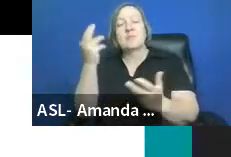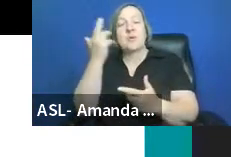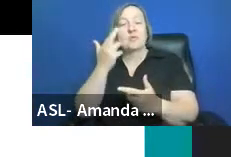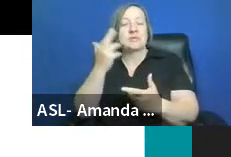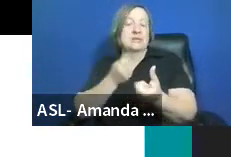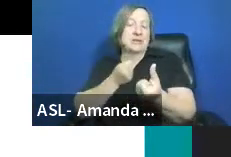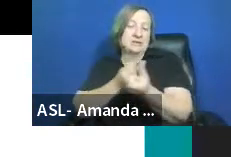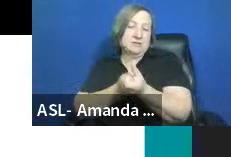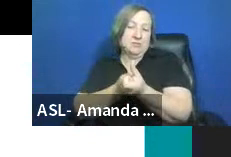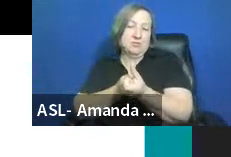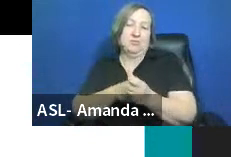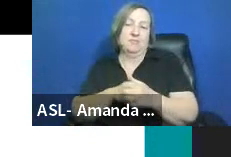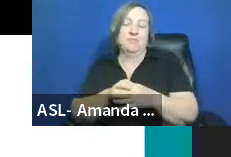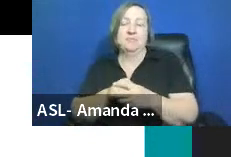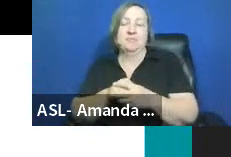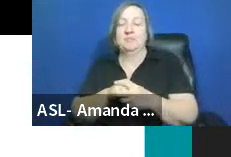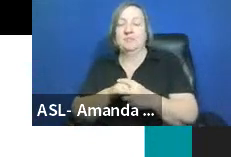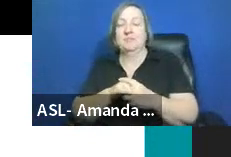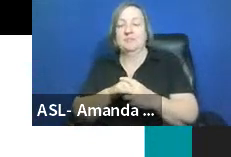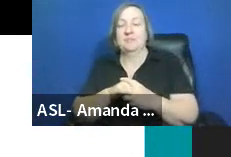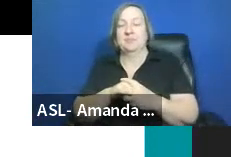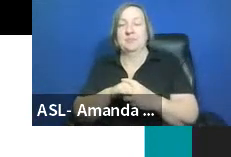it. Next.